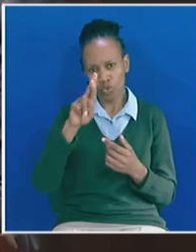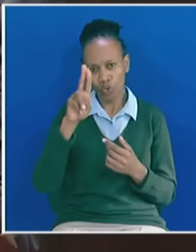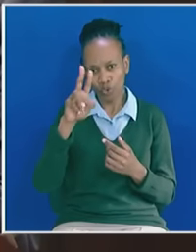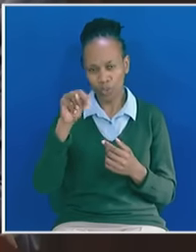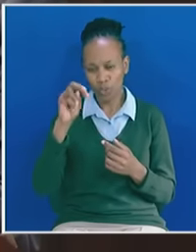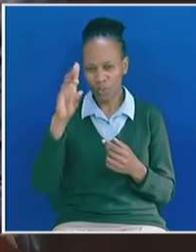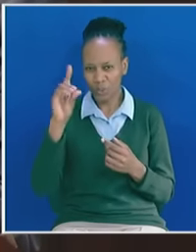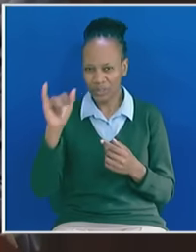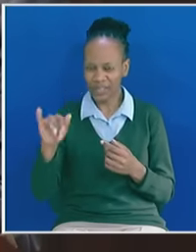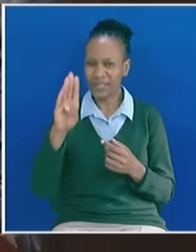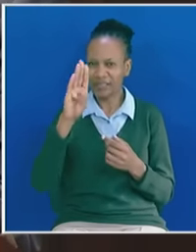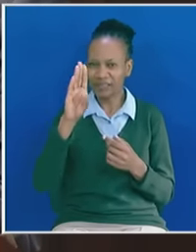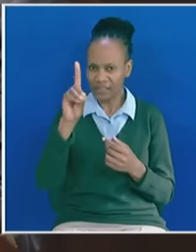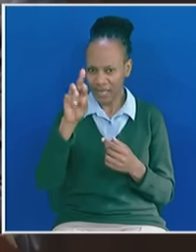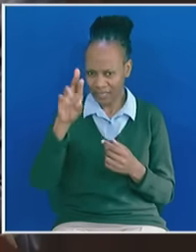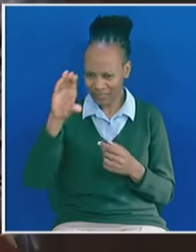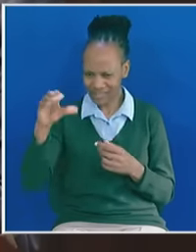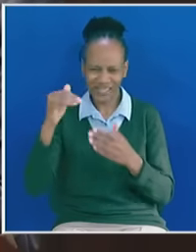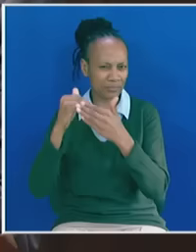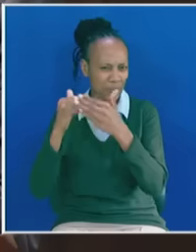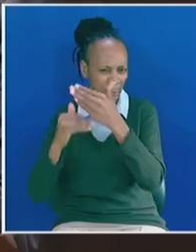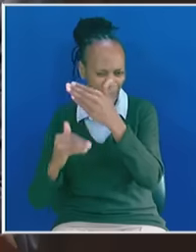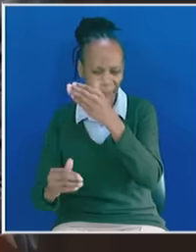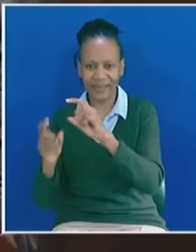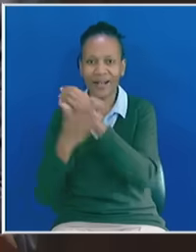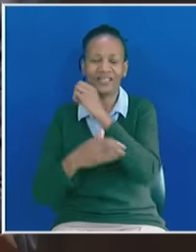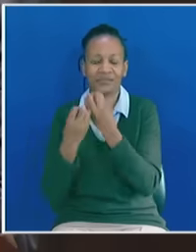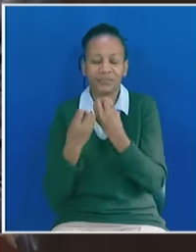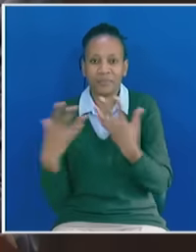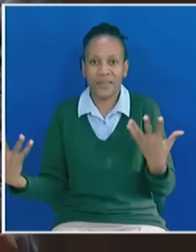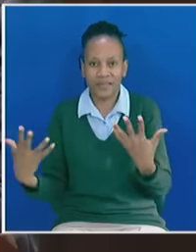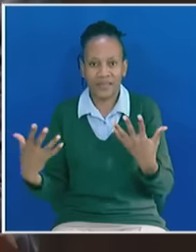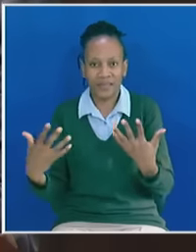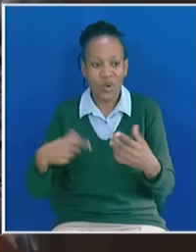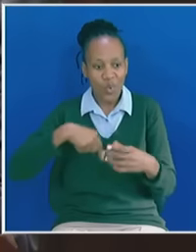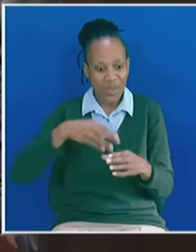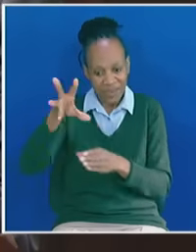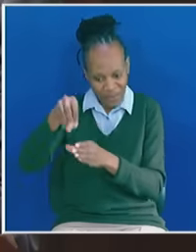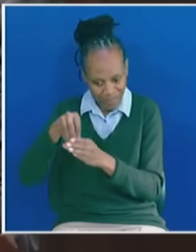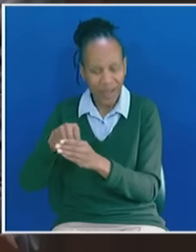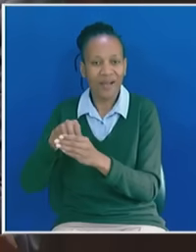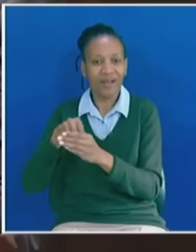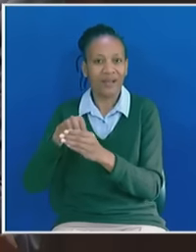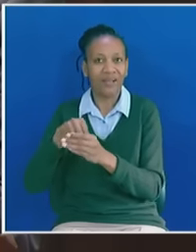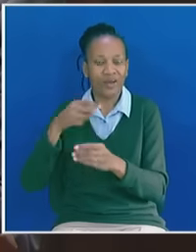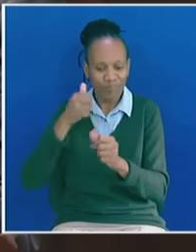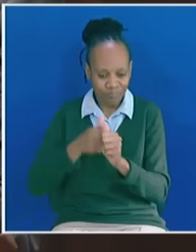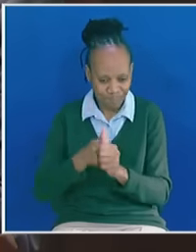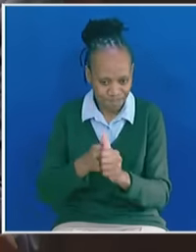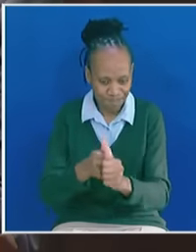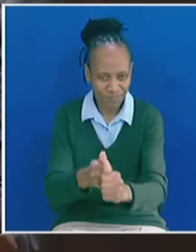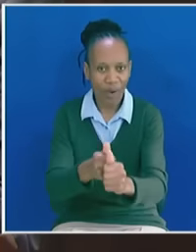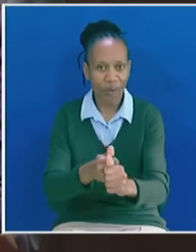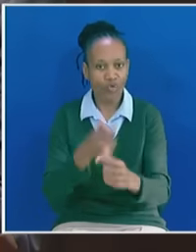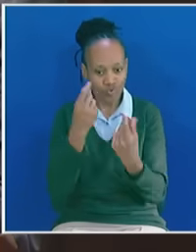Libya, Central African Republic, and South Sudan. And ourselves as the security agencies, we continue to play our